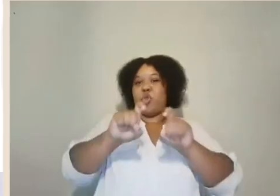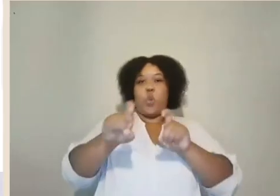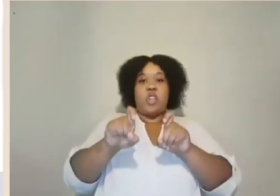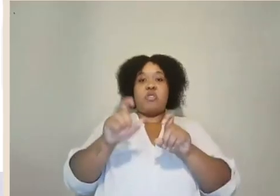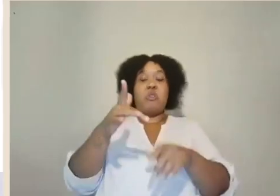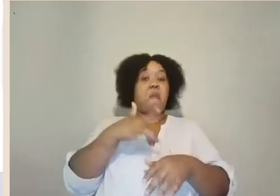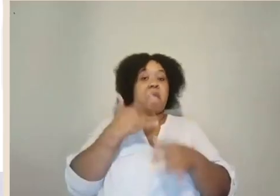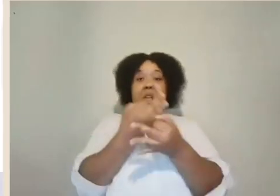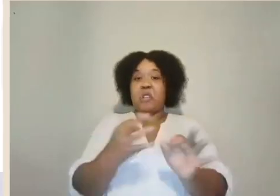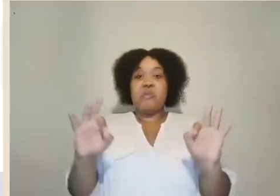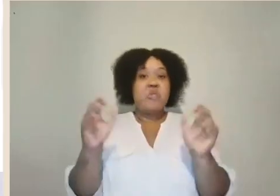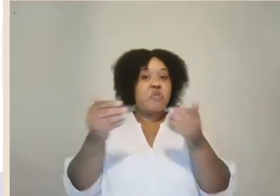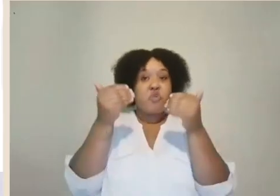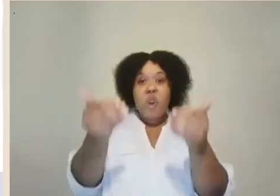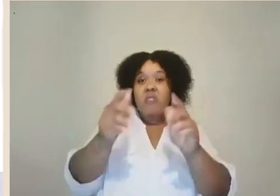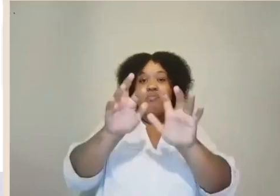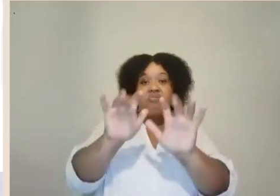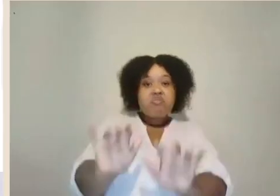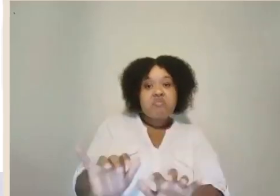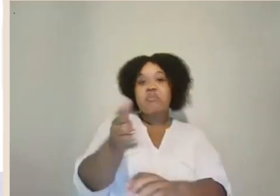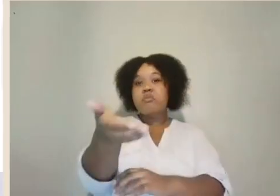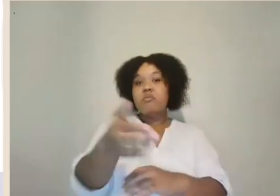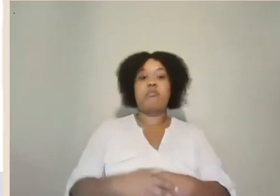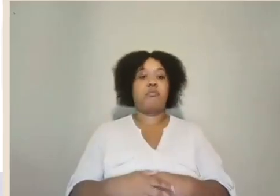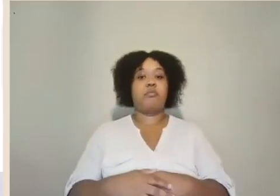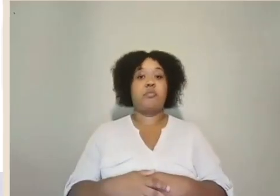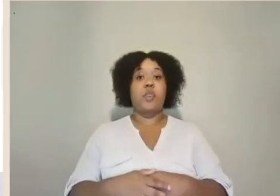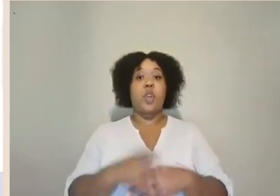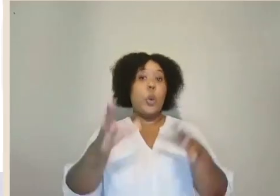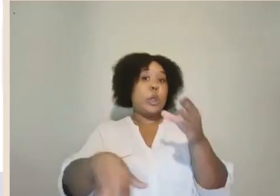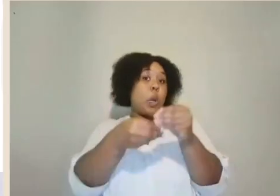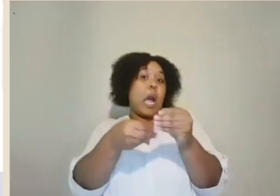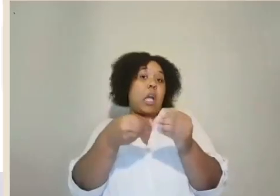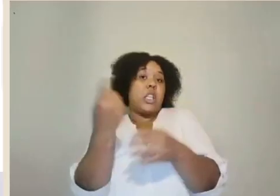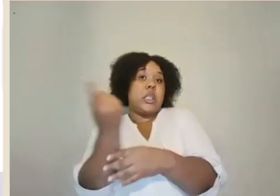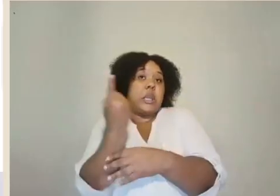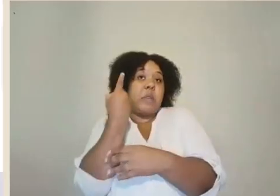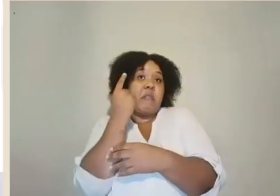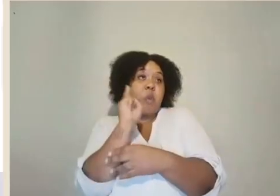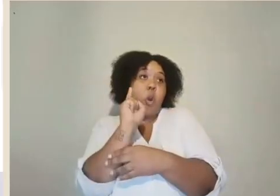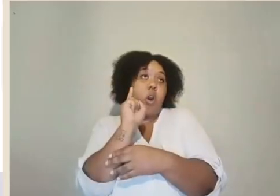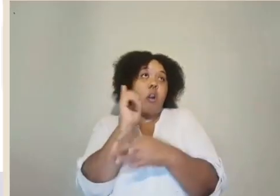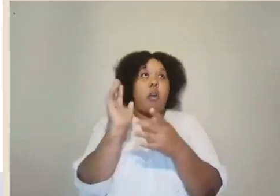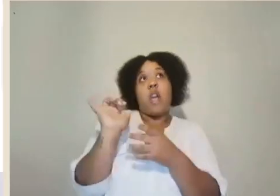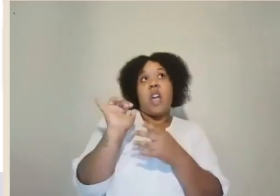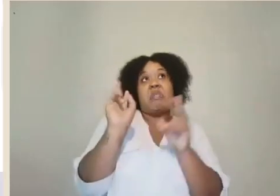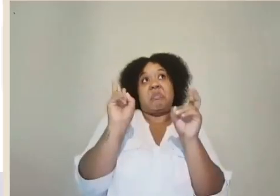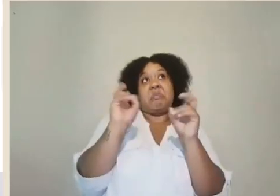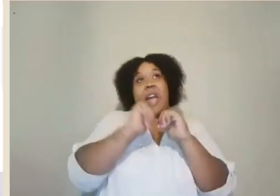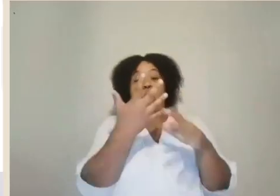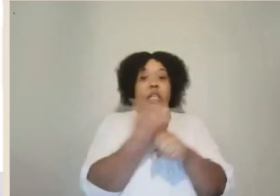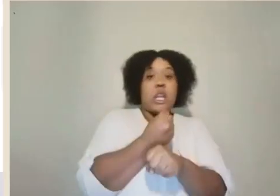type your answer out here. Would you add something for how to get a job? Would you add